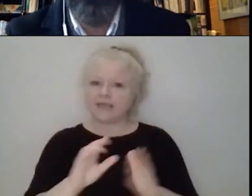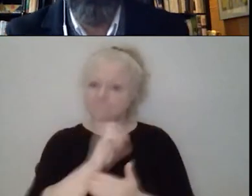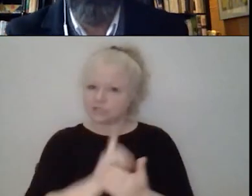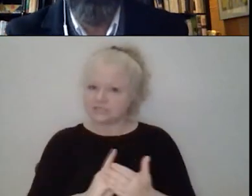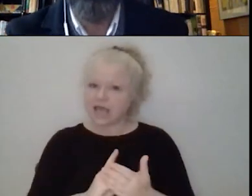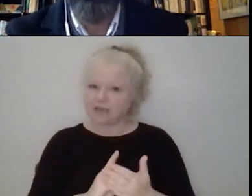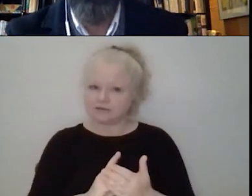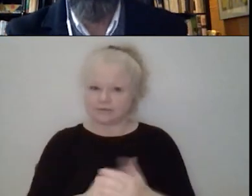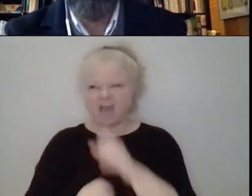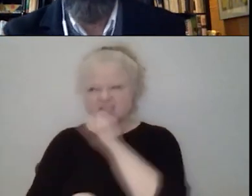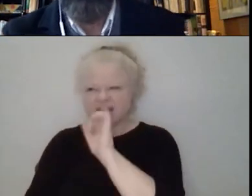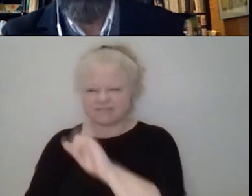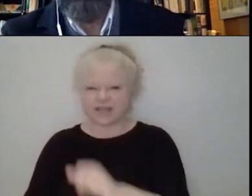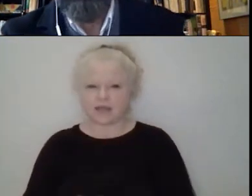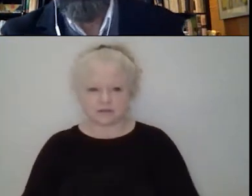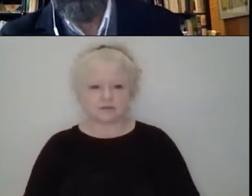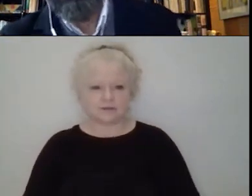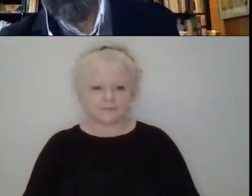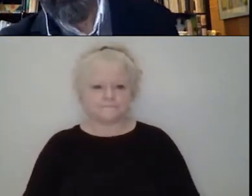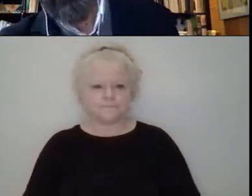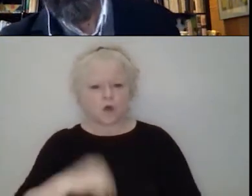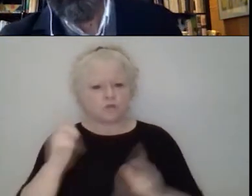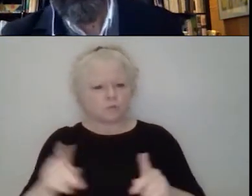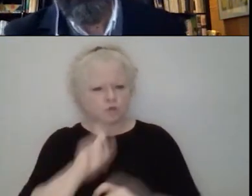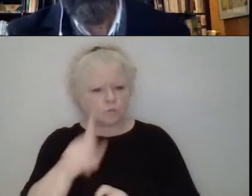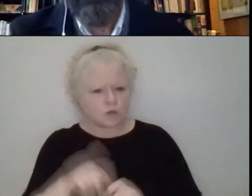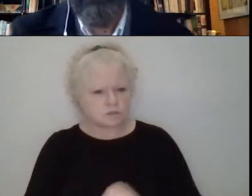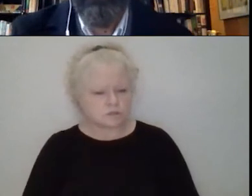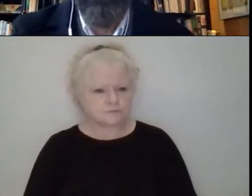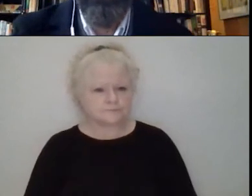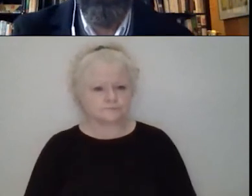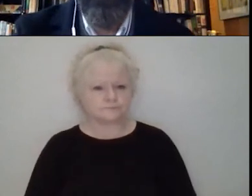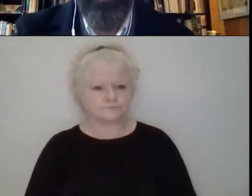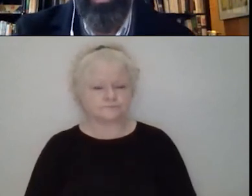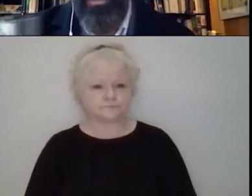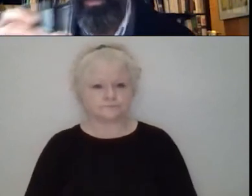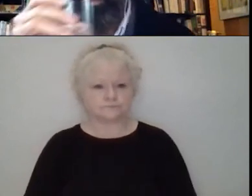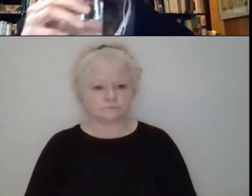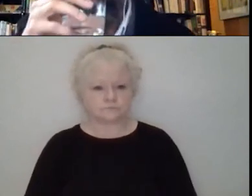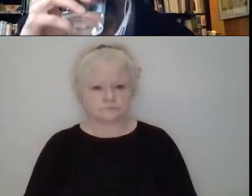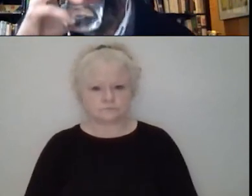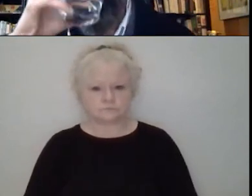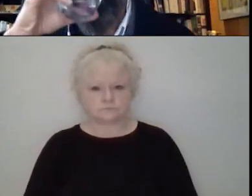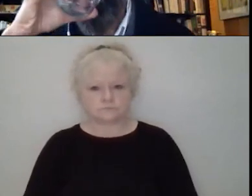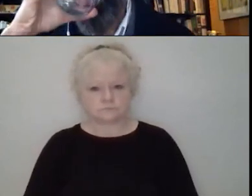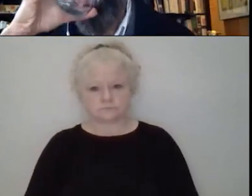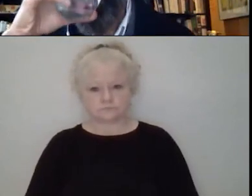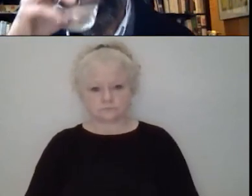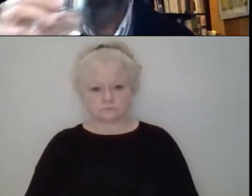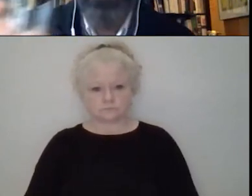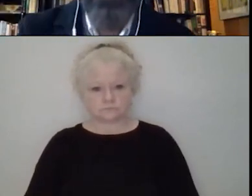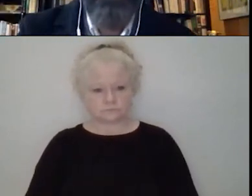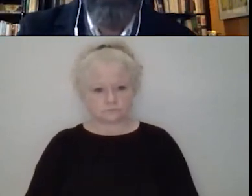way. Yeah, I love that. I love that, Carl. Somebody else is, I wanted to pull up, hang on a second, I'm gonna pull up your home.